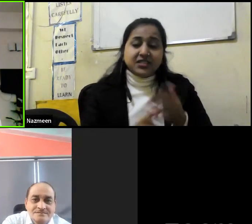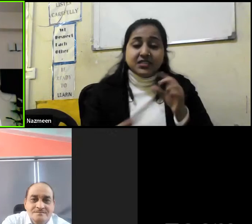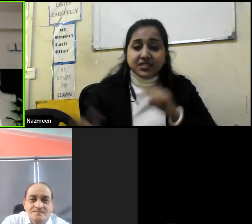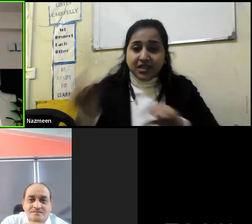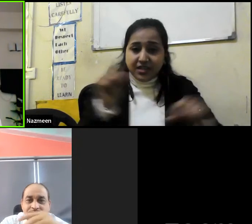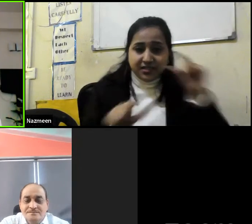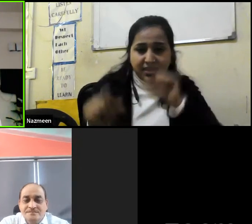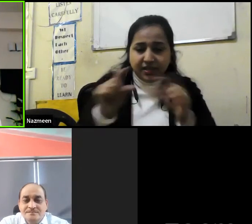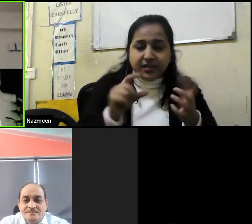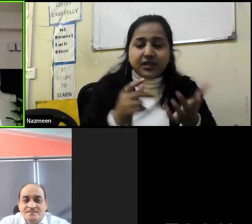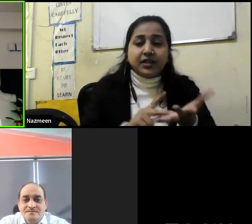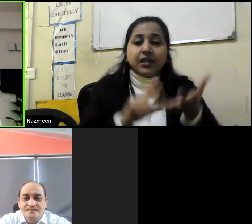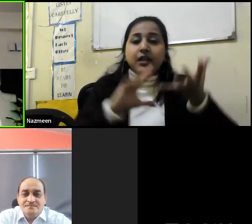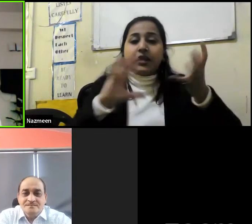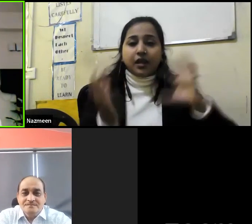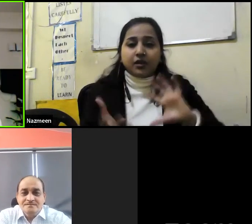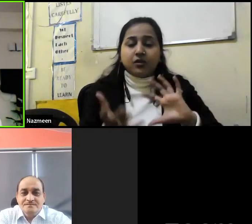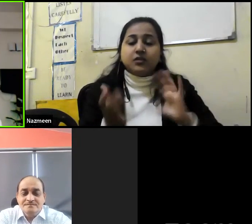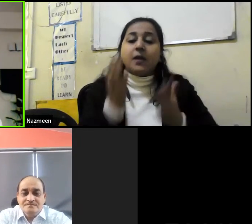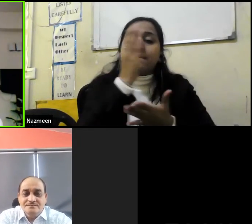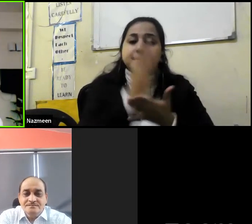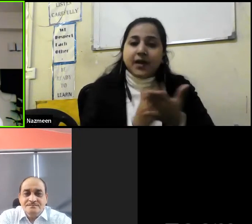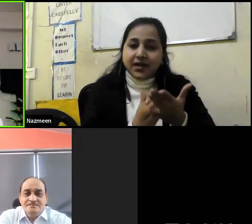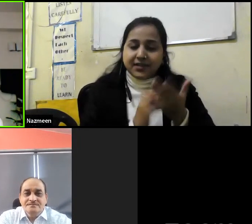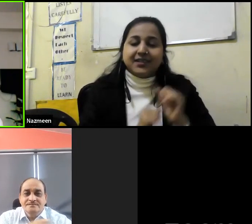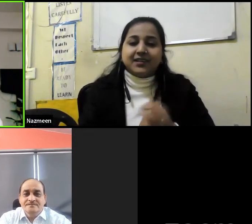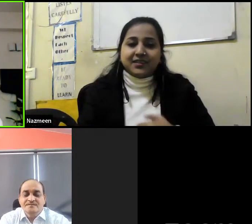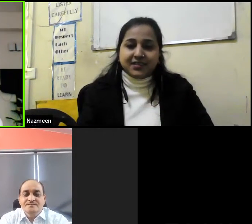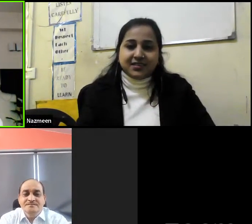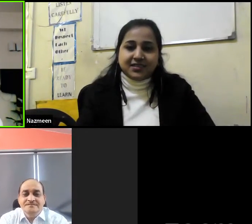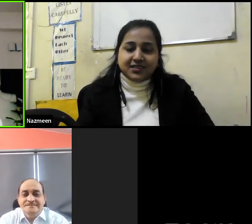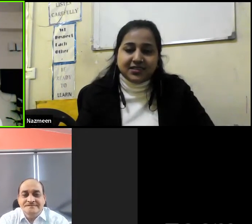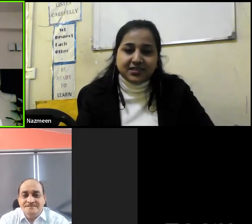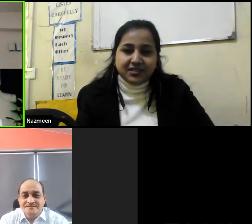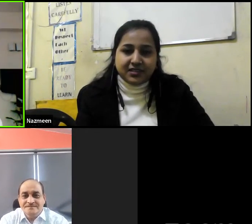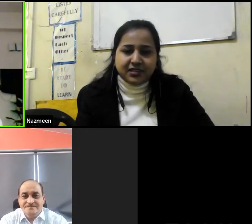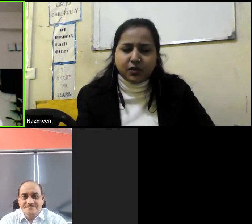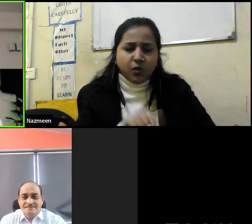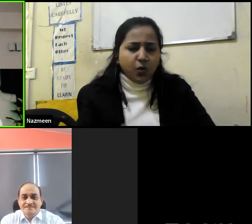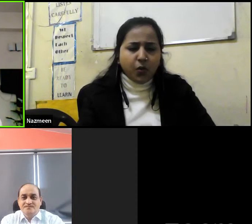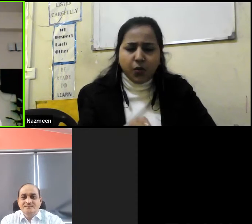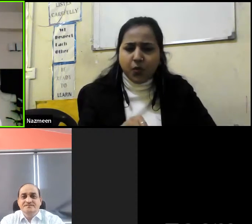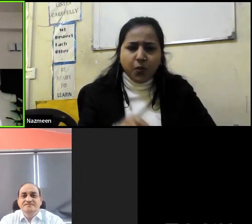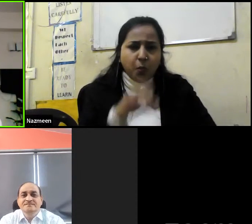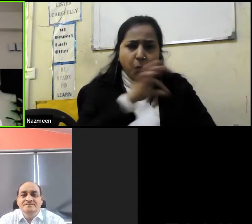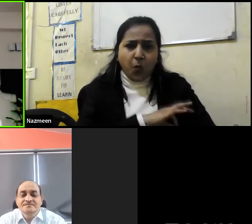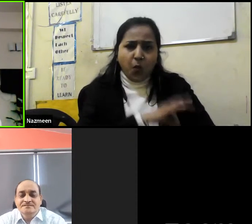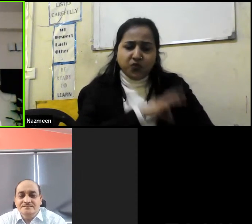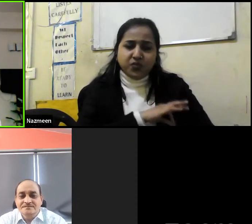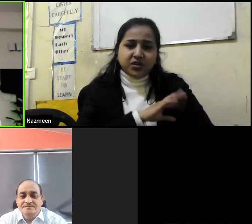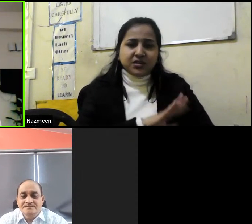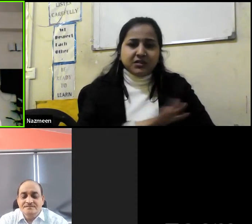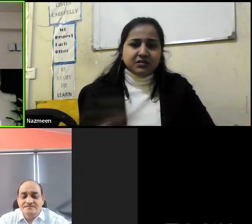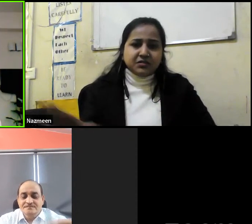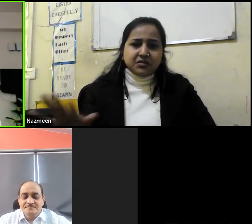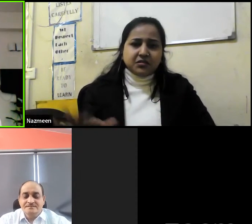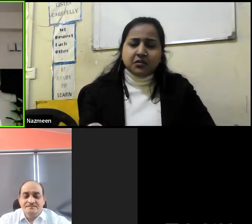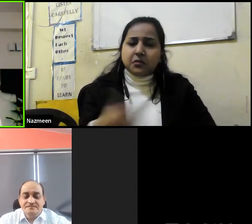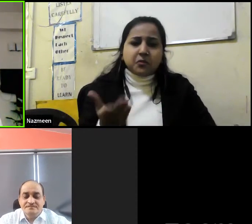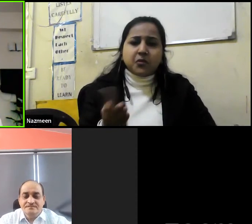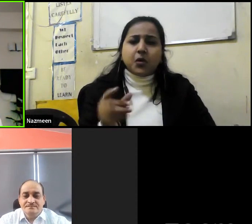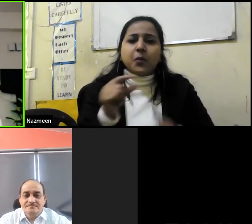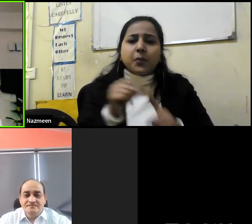Park, supported by DST, Government of India. It's a not-for-profit autonomous institute hosted by University of